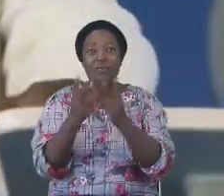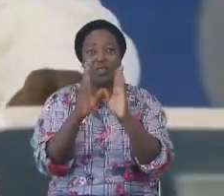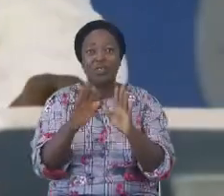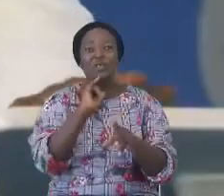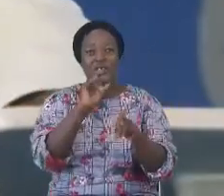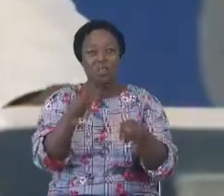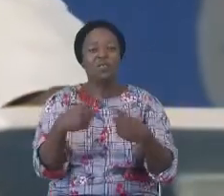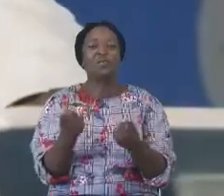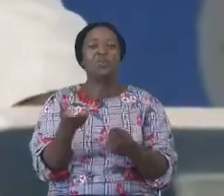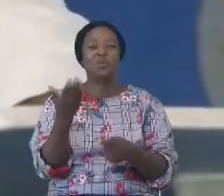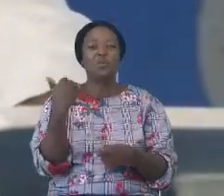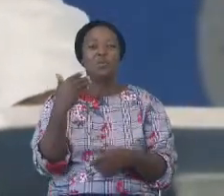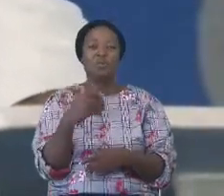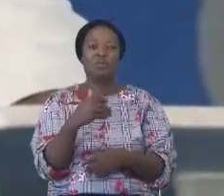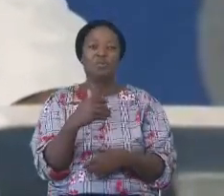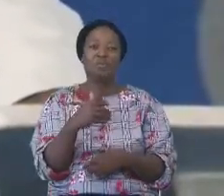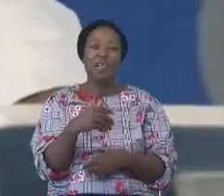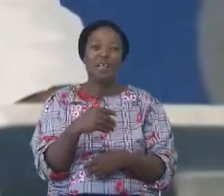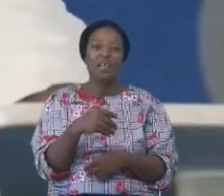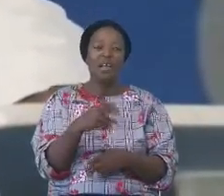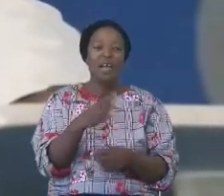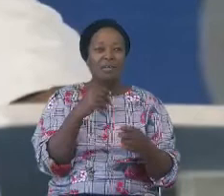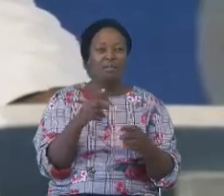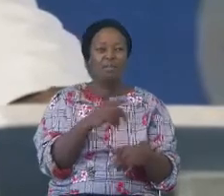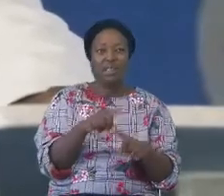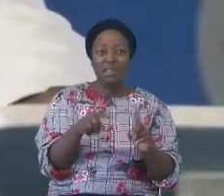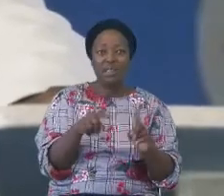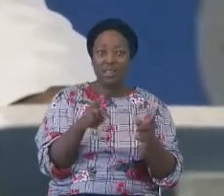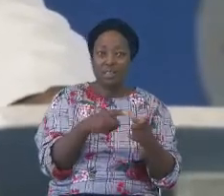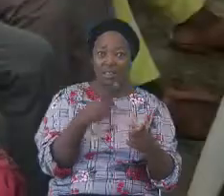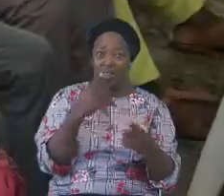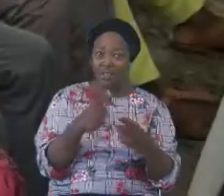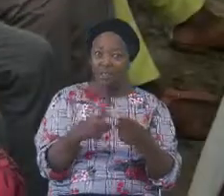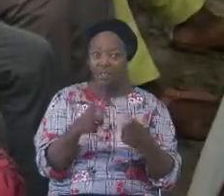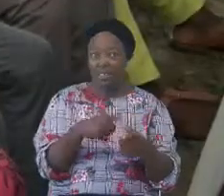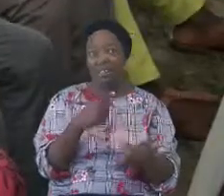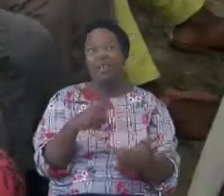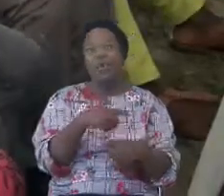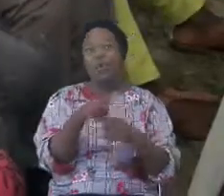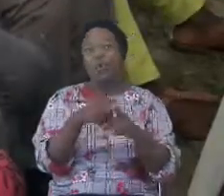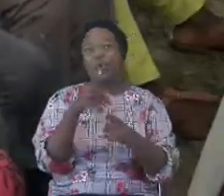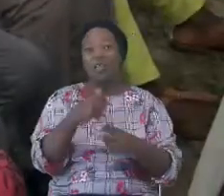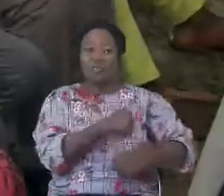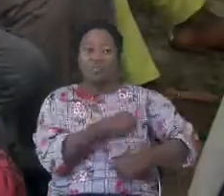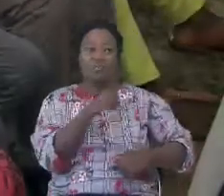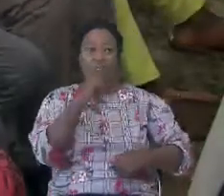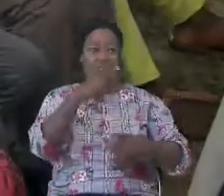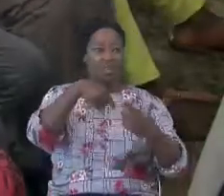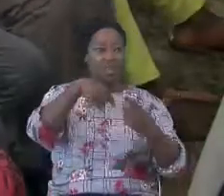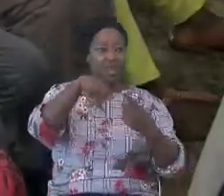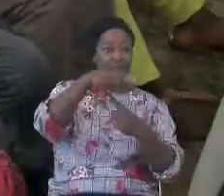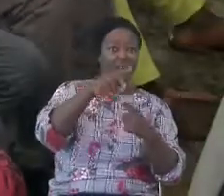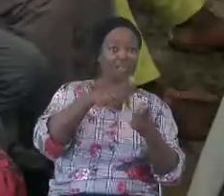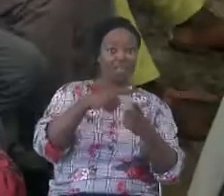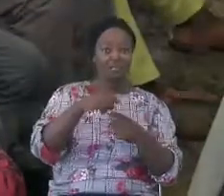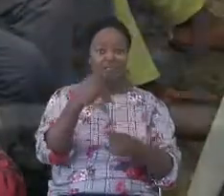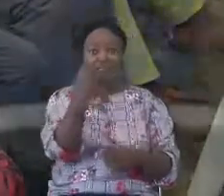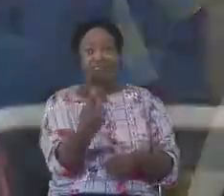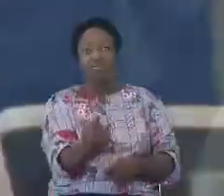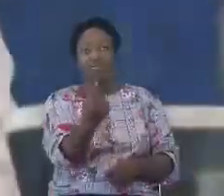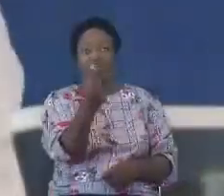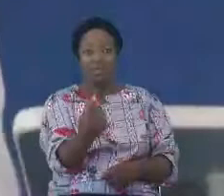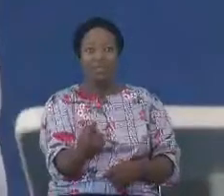means all your problems with that tenant, everything is gone. But then, when